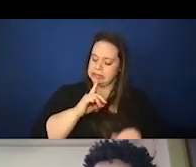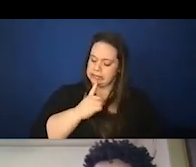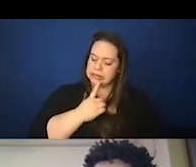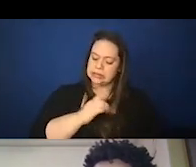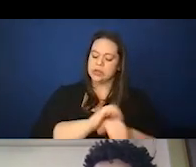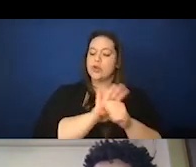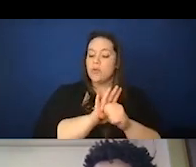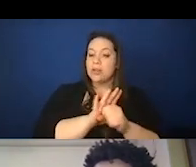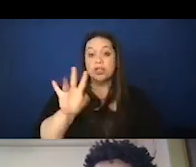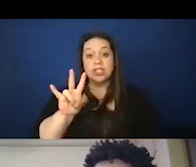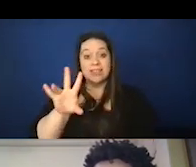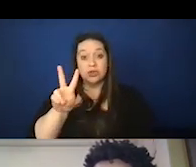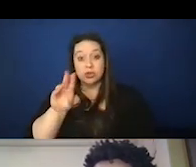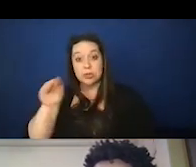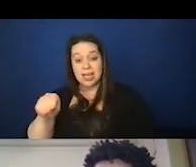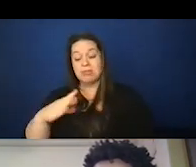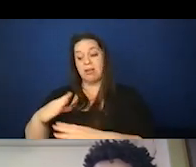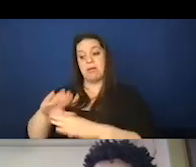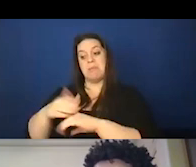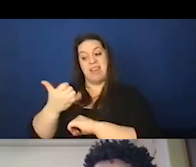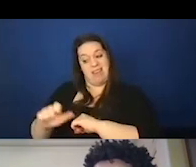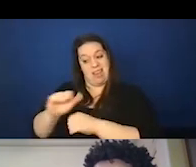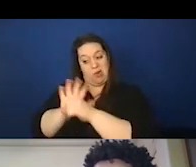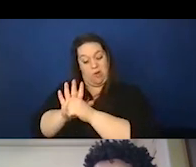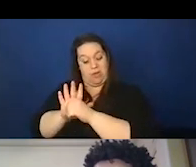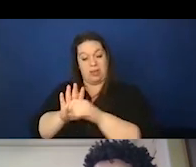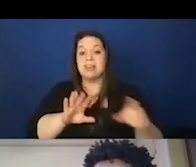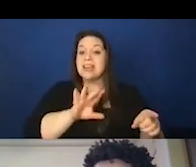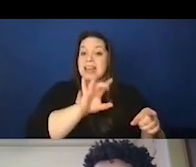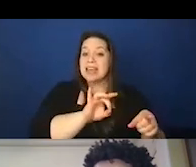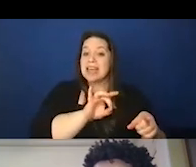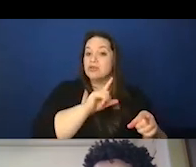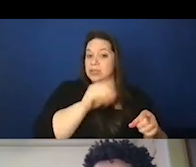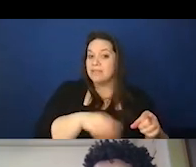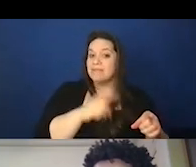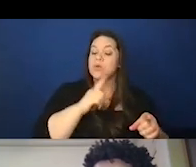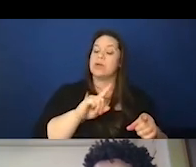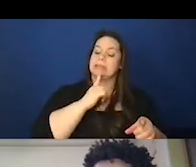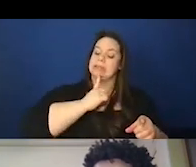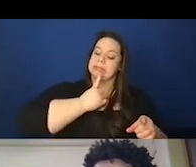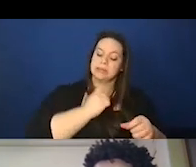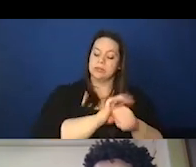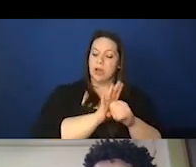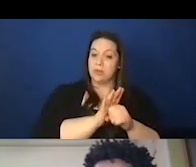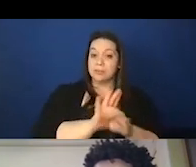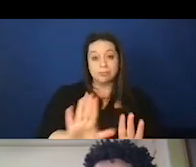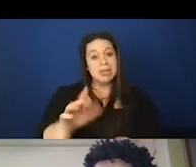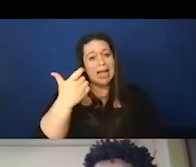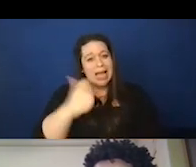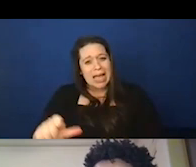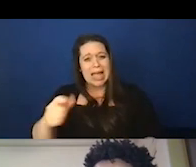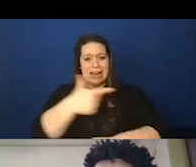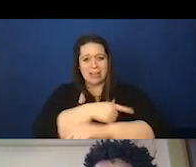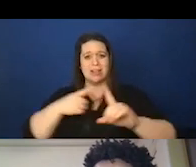So remember, any vaccine, in particular these vaccines, the goal is number one, keep you from getting real sick